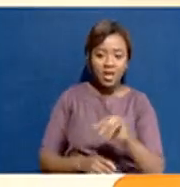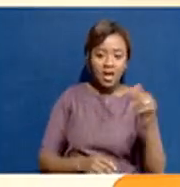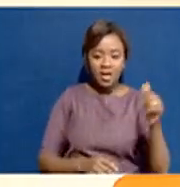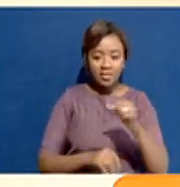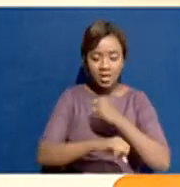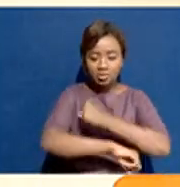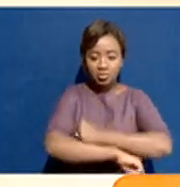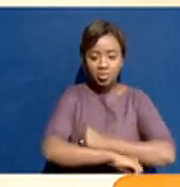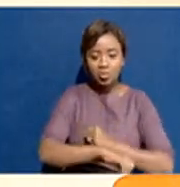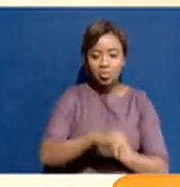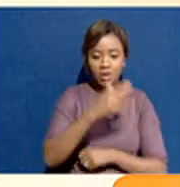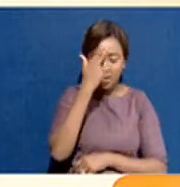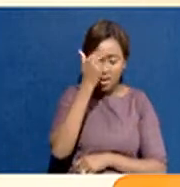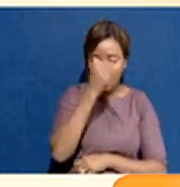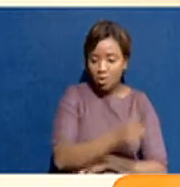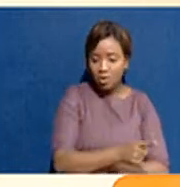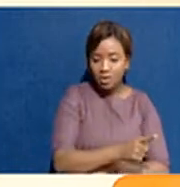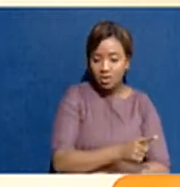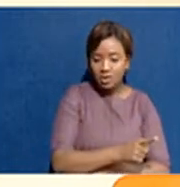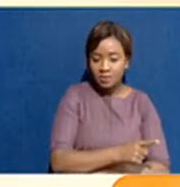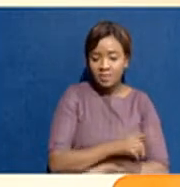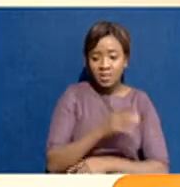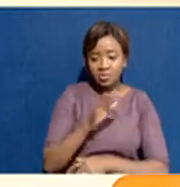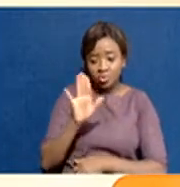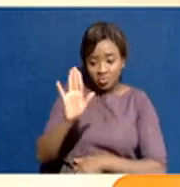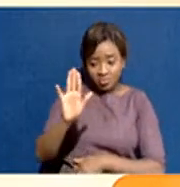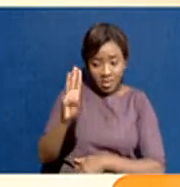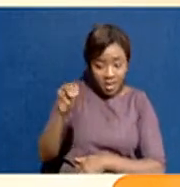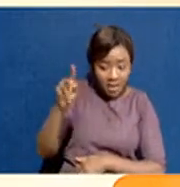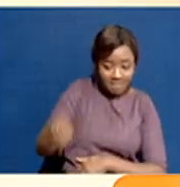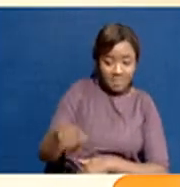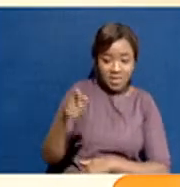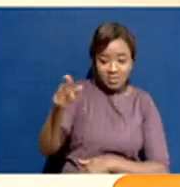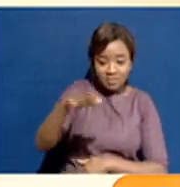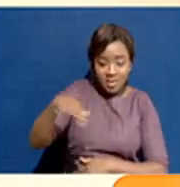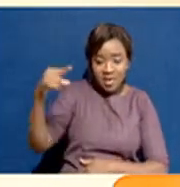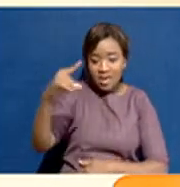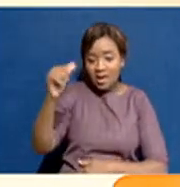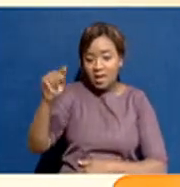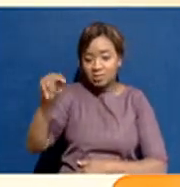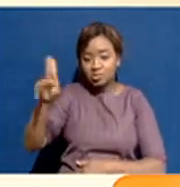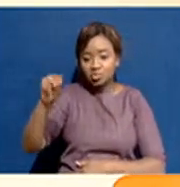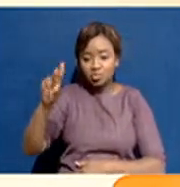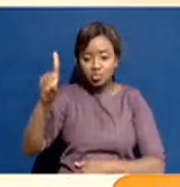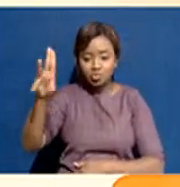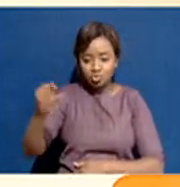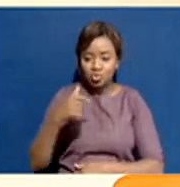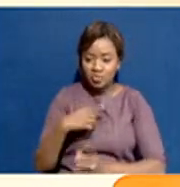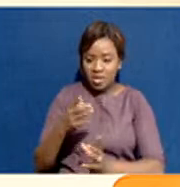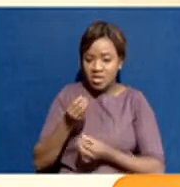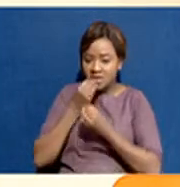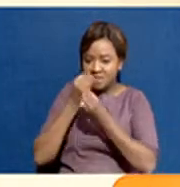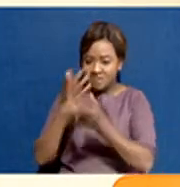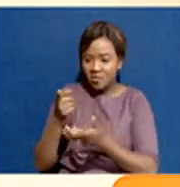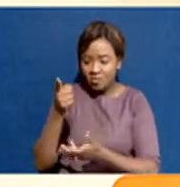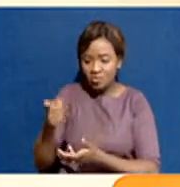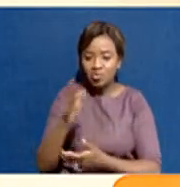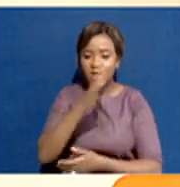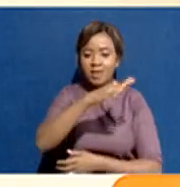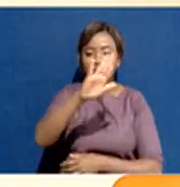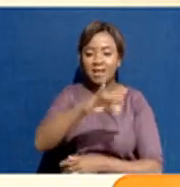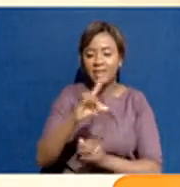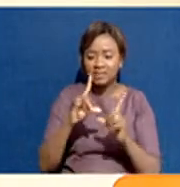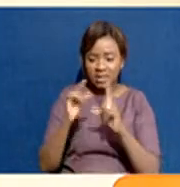Narok. So for the Honorable Member of Parliament for Gatundu South, let me address you in parliamentary